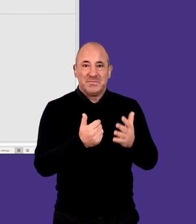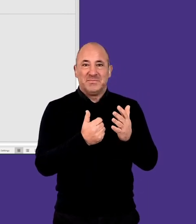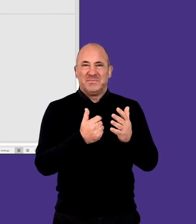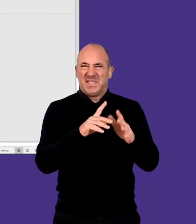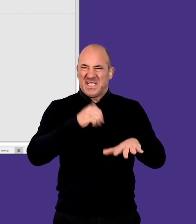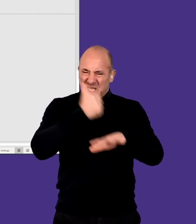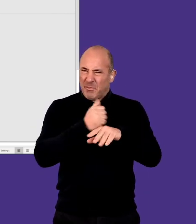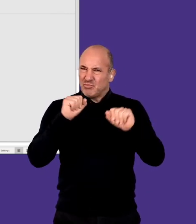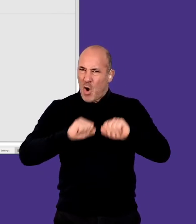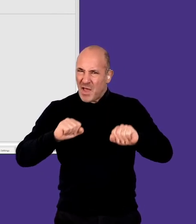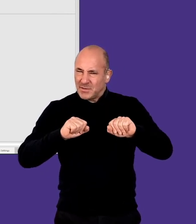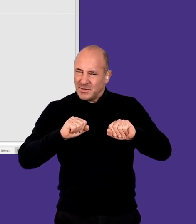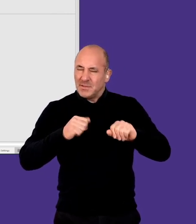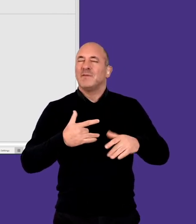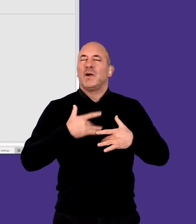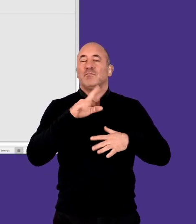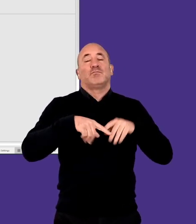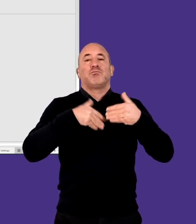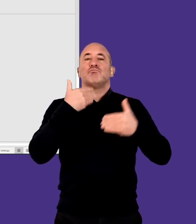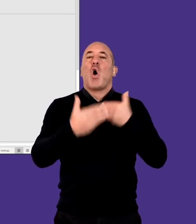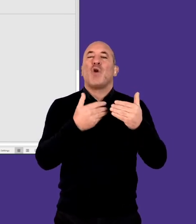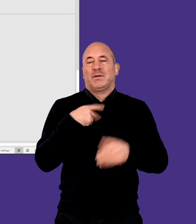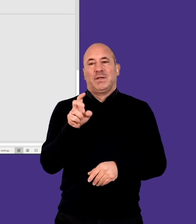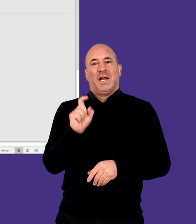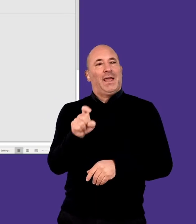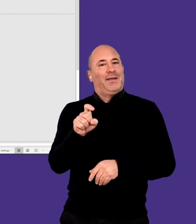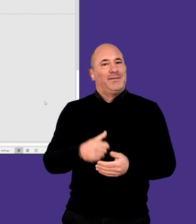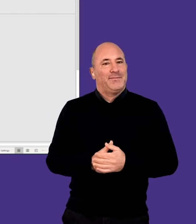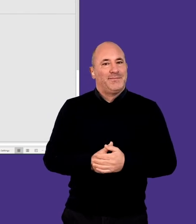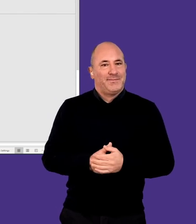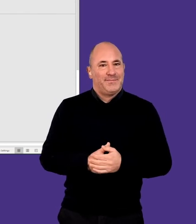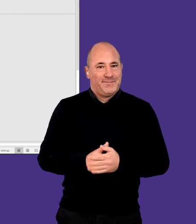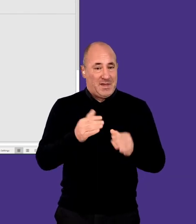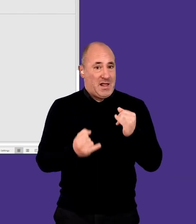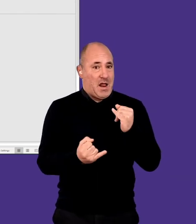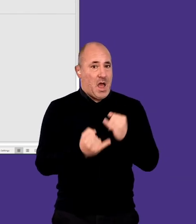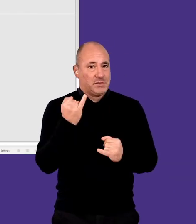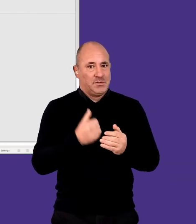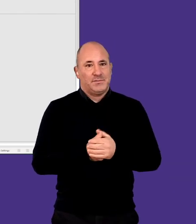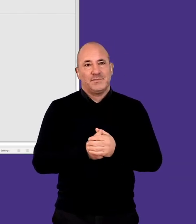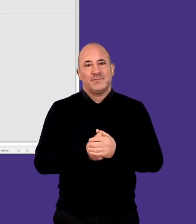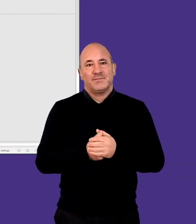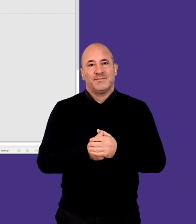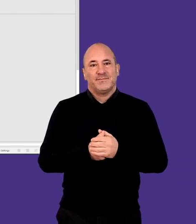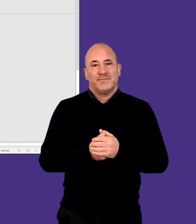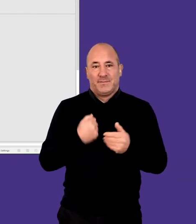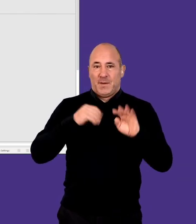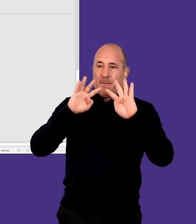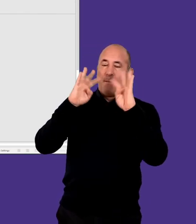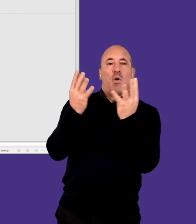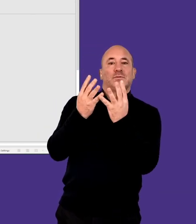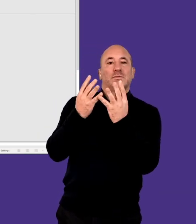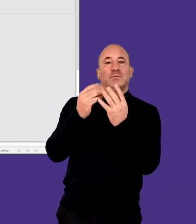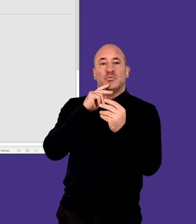framework, although we don't feel it's established yet, we are going to say this is in progress. And then finally, our